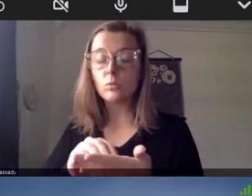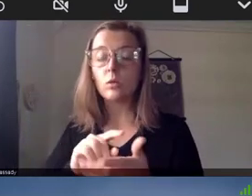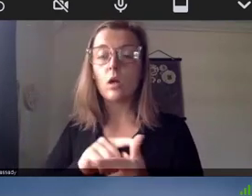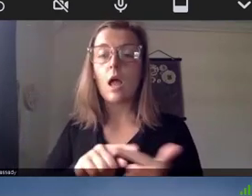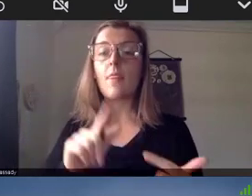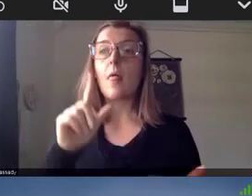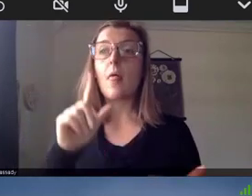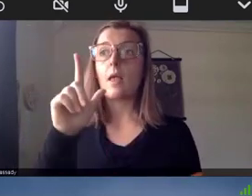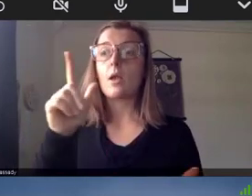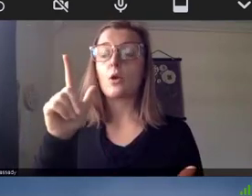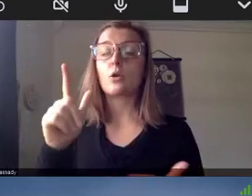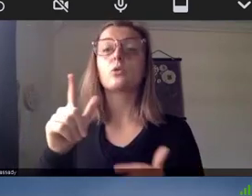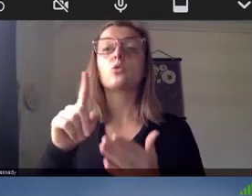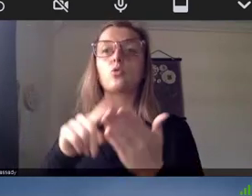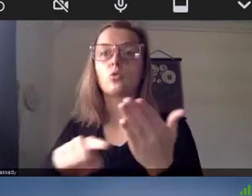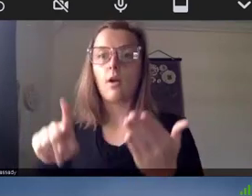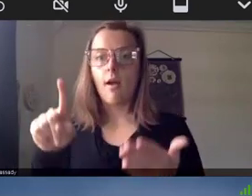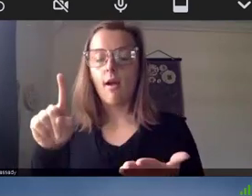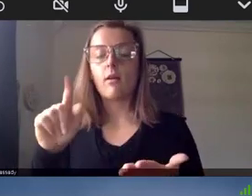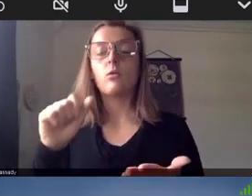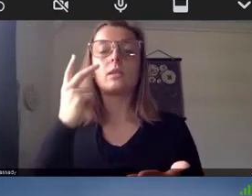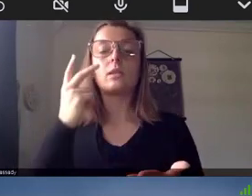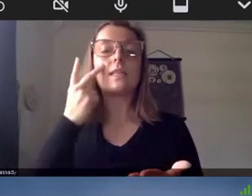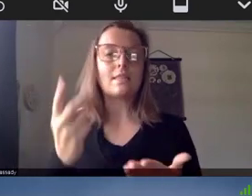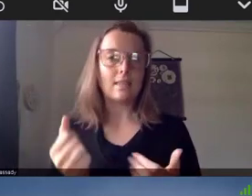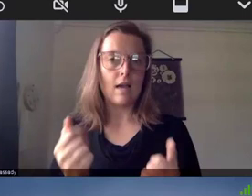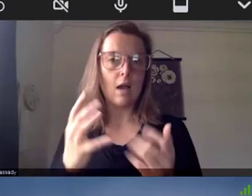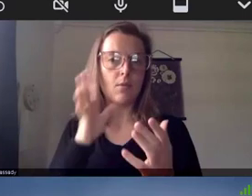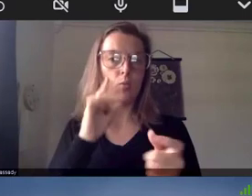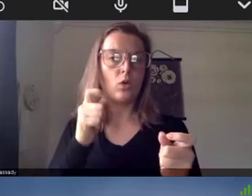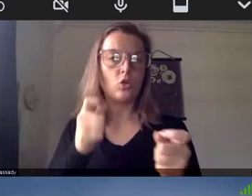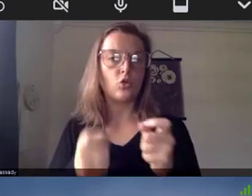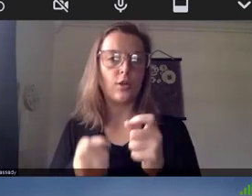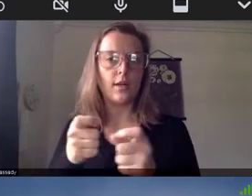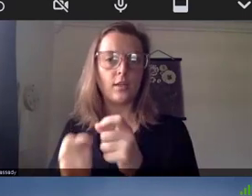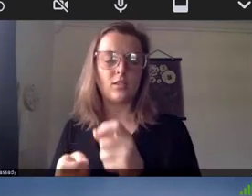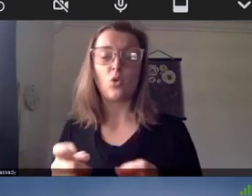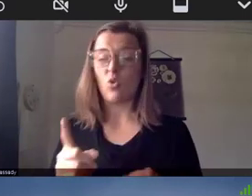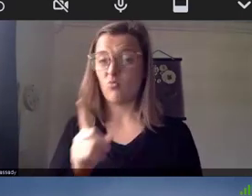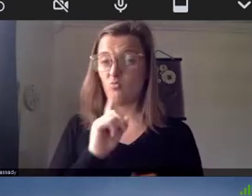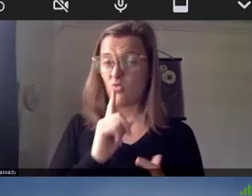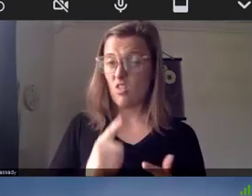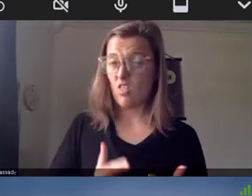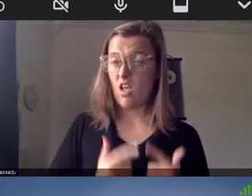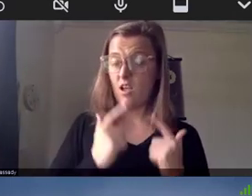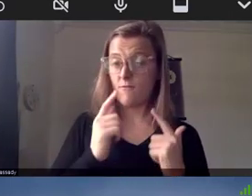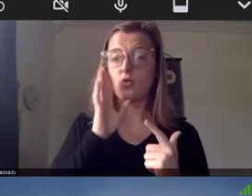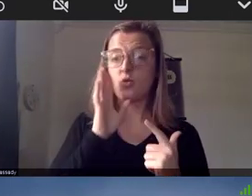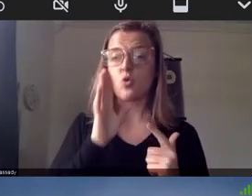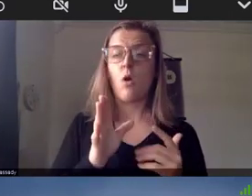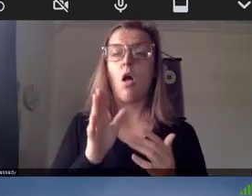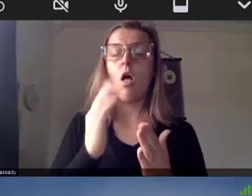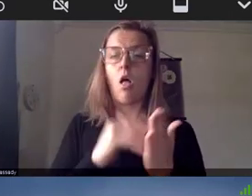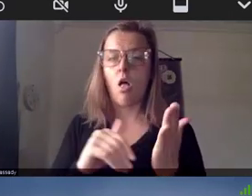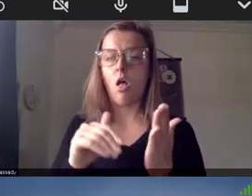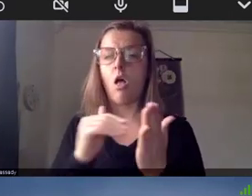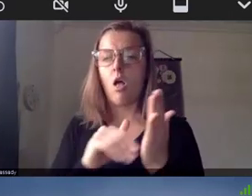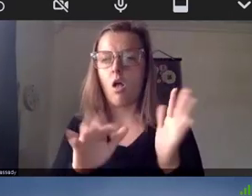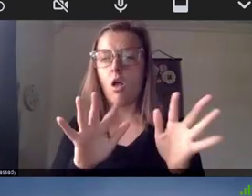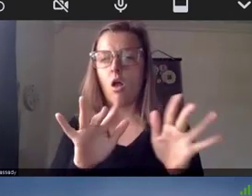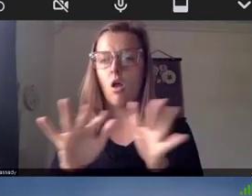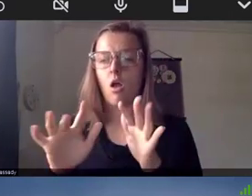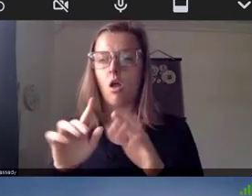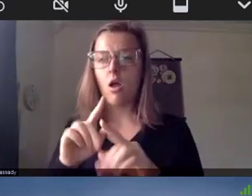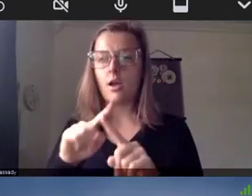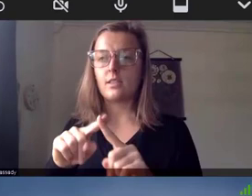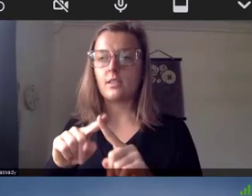right? So in real life, again, you'd iterate through until your properties converged. But on an exam, you don't do that. You pick a